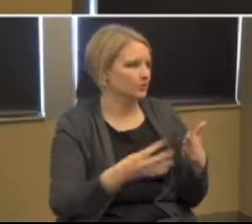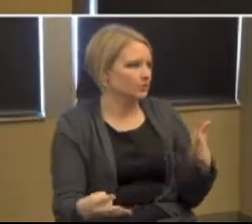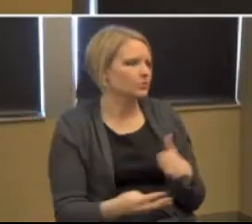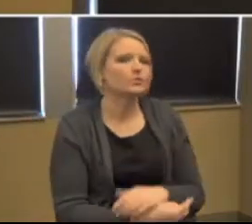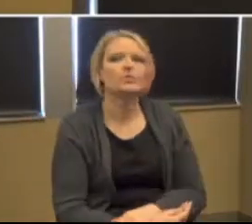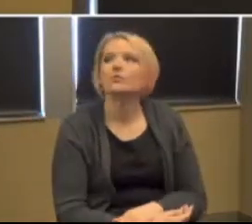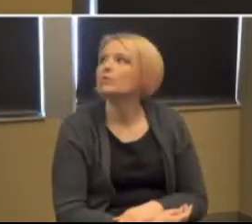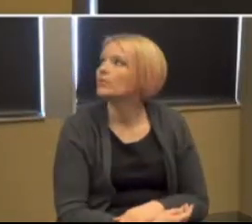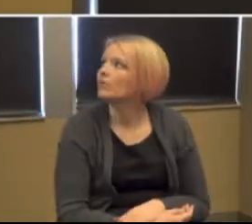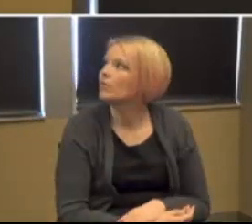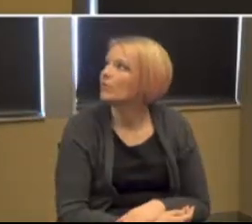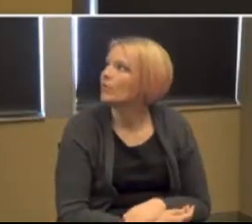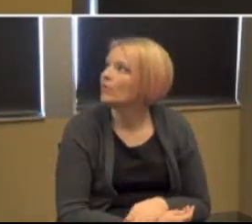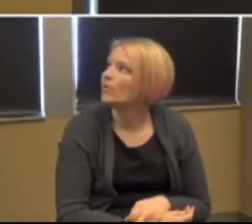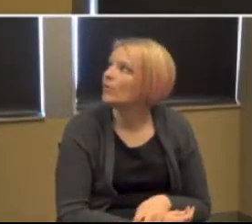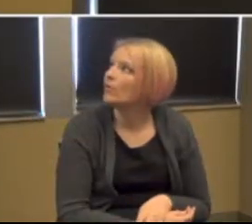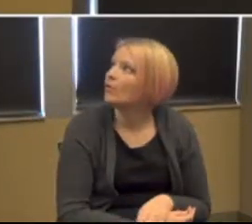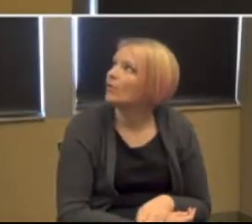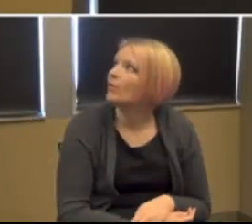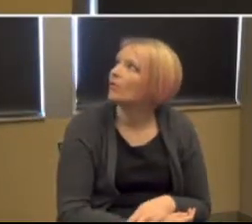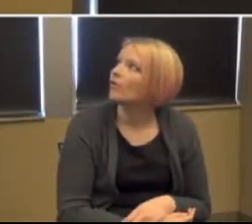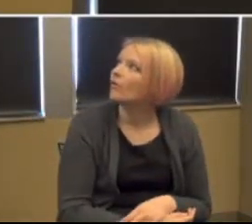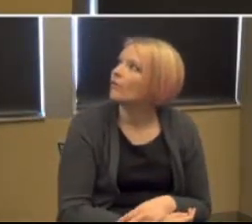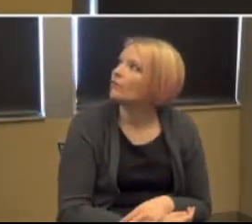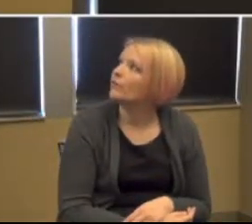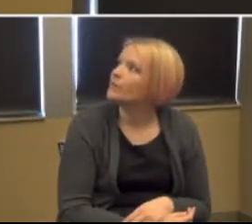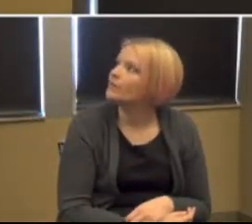And another one, sorry.